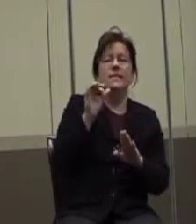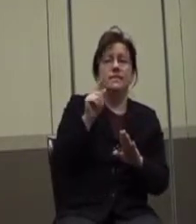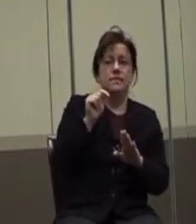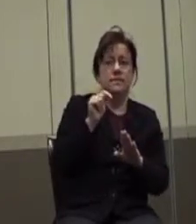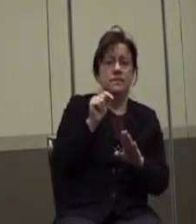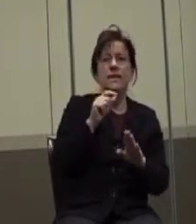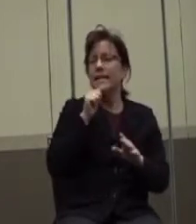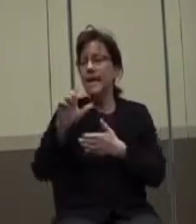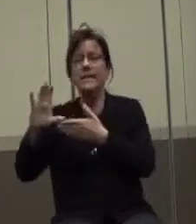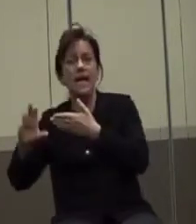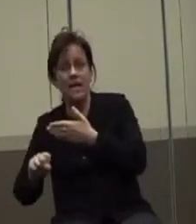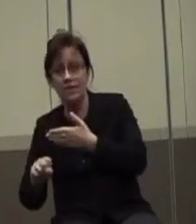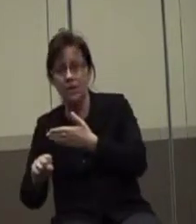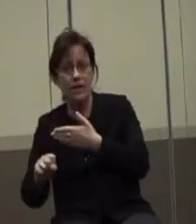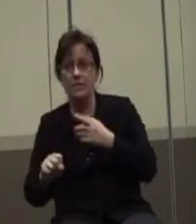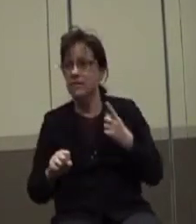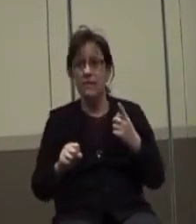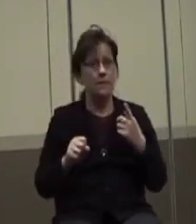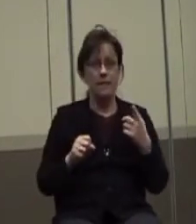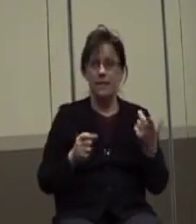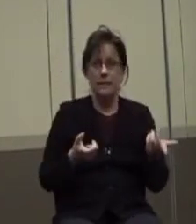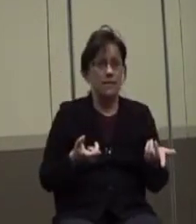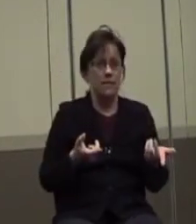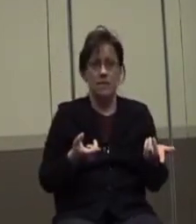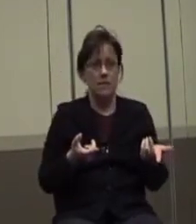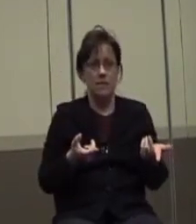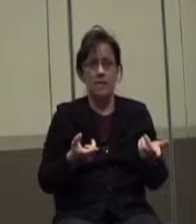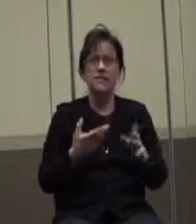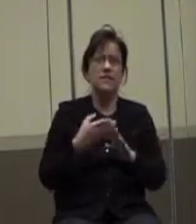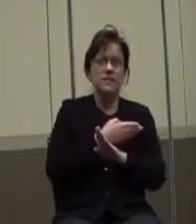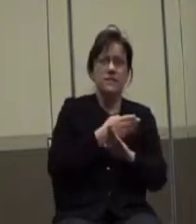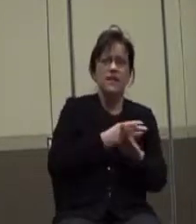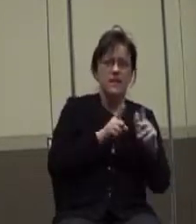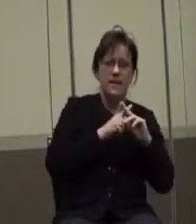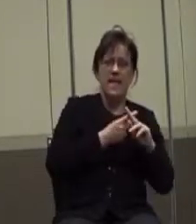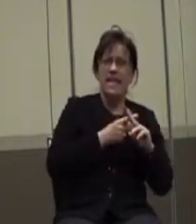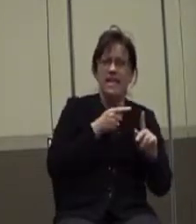things when the kid's doing it that's going to be effective. The kid's gone. It's the front end.